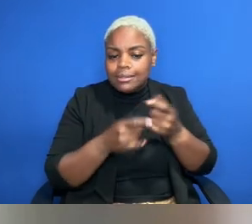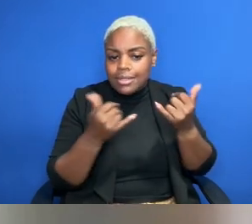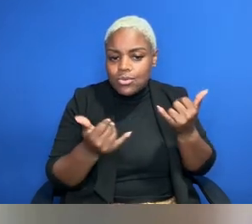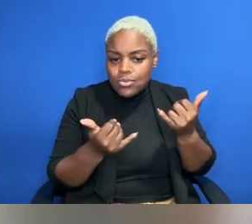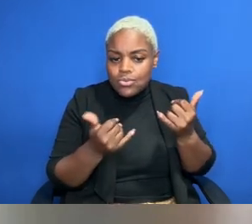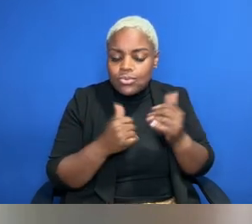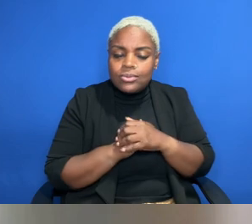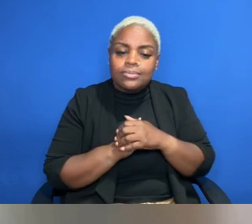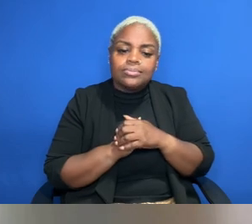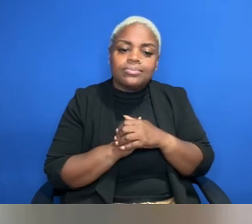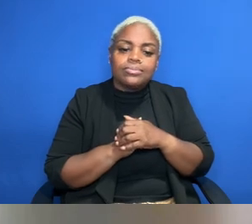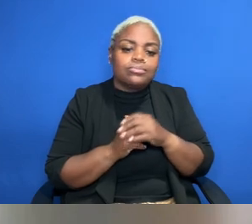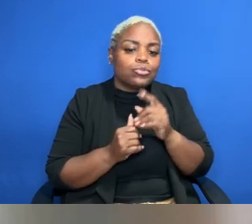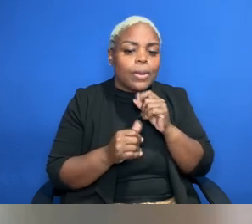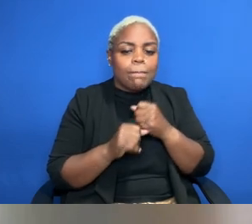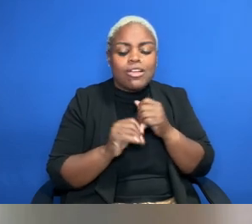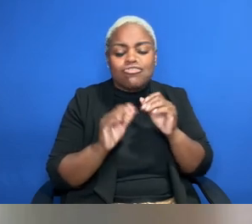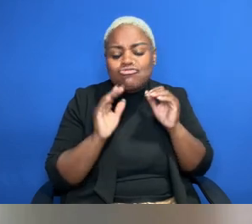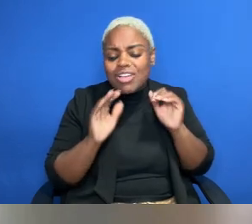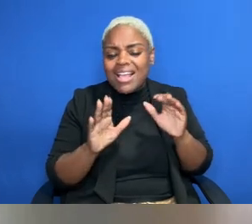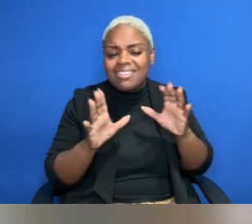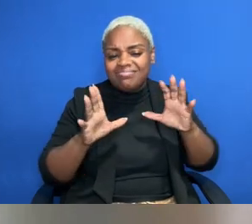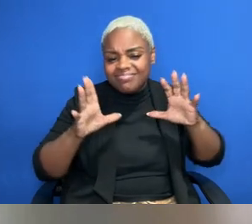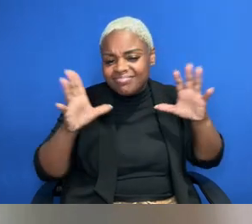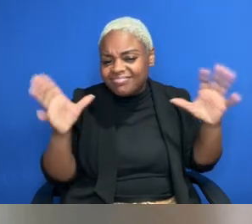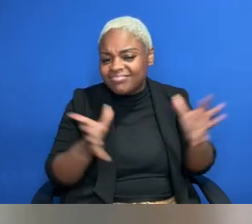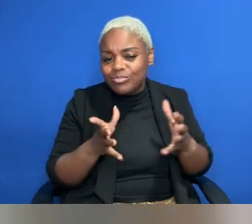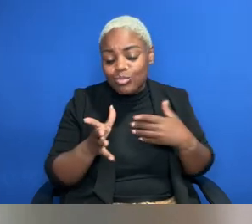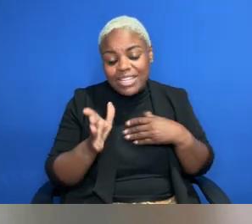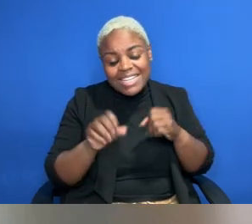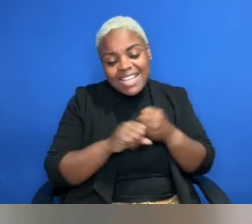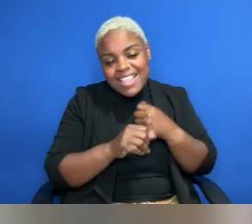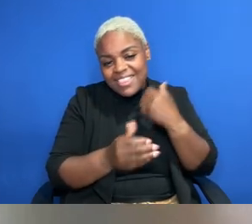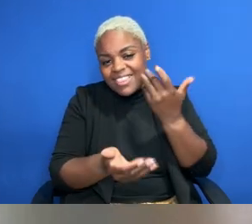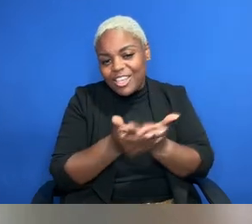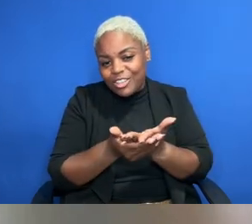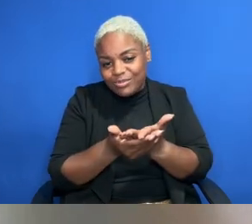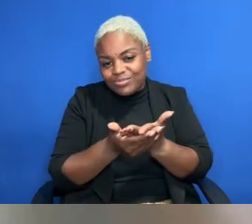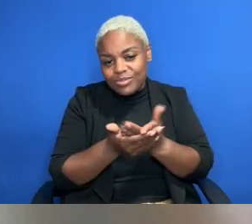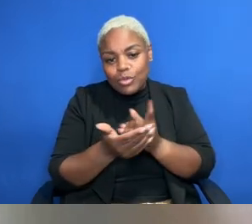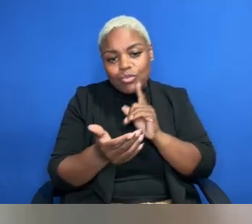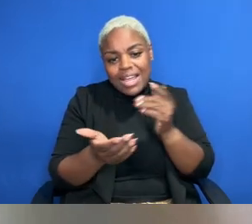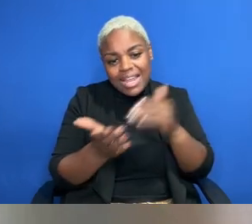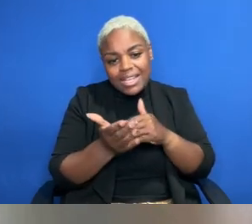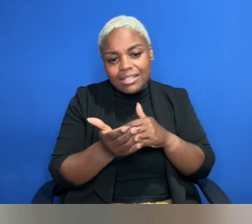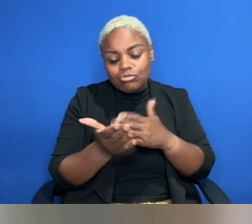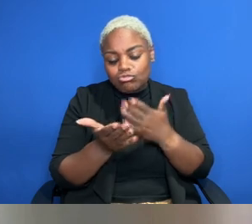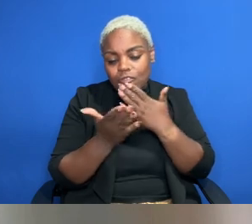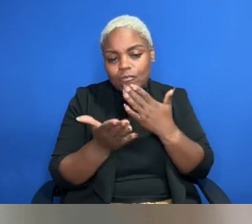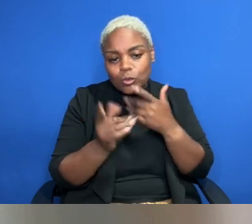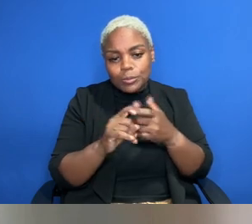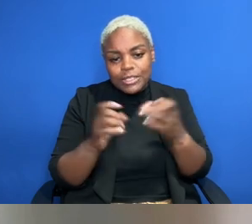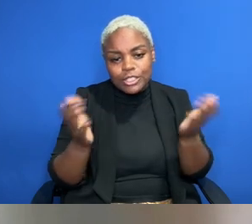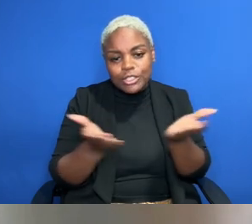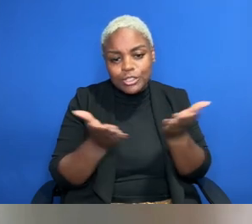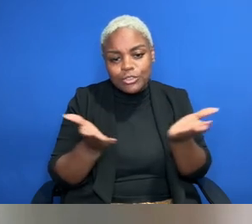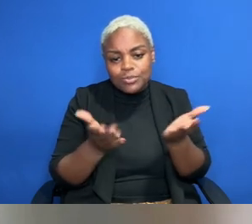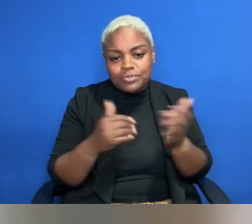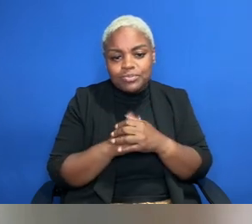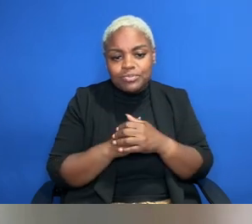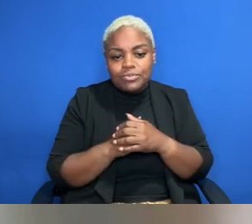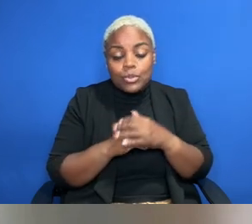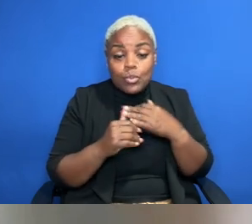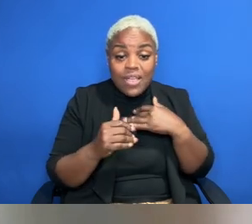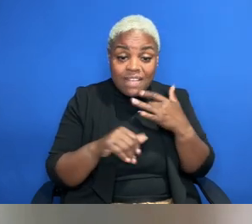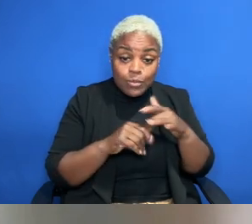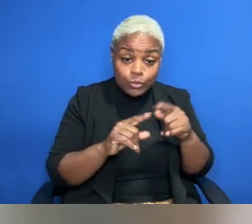DESE has now put out these grants. We're making great strides and we'll get there. So I'm just, again, very grateful to